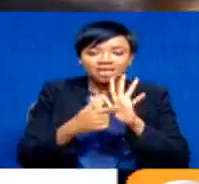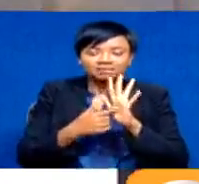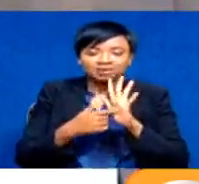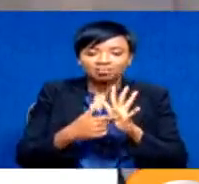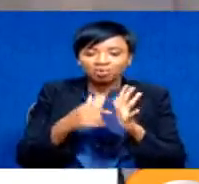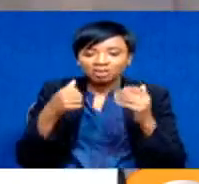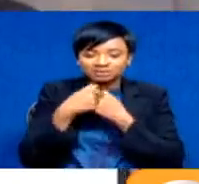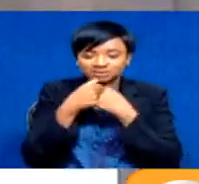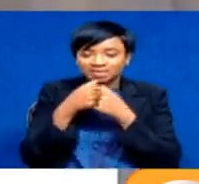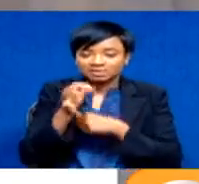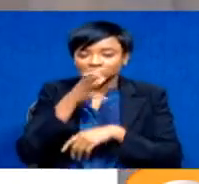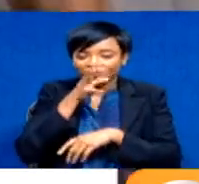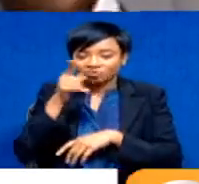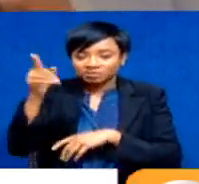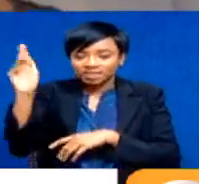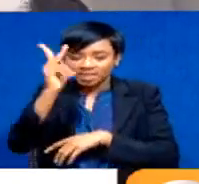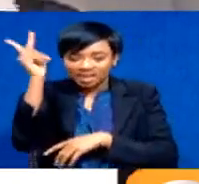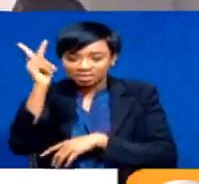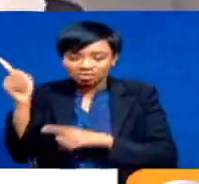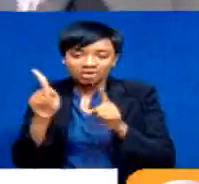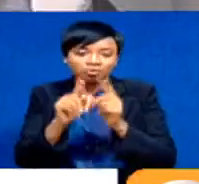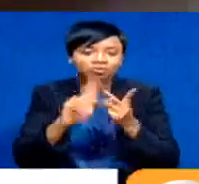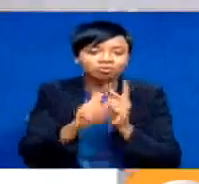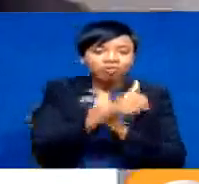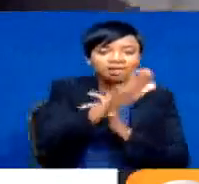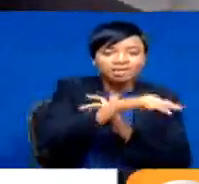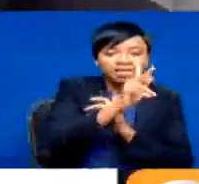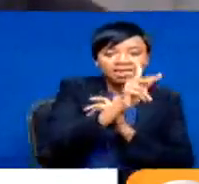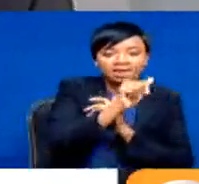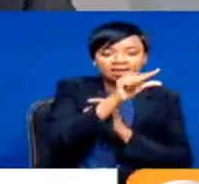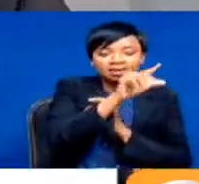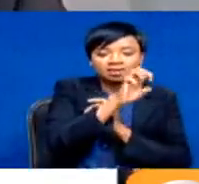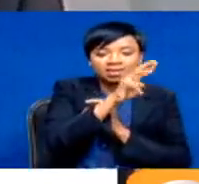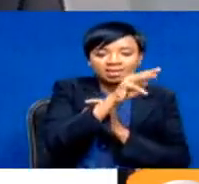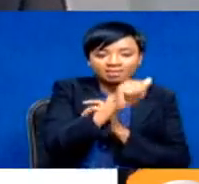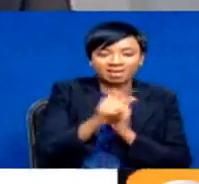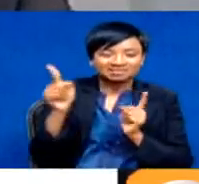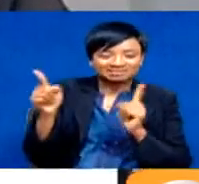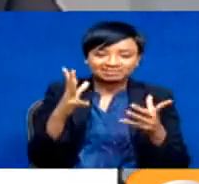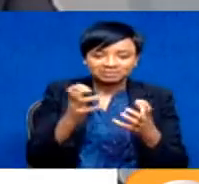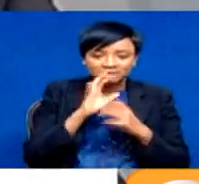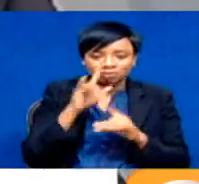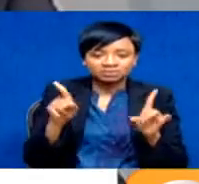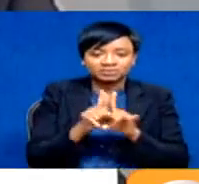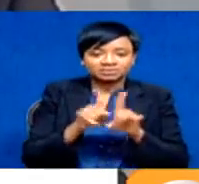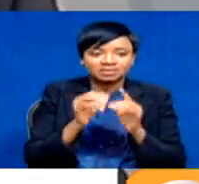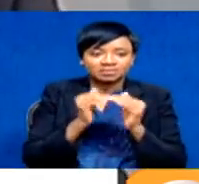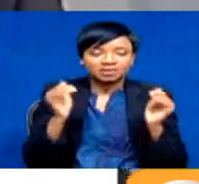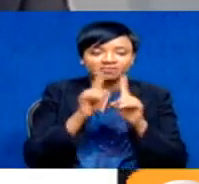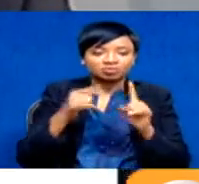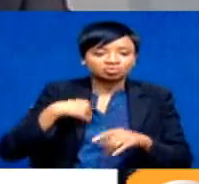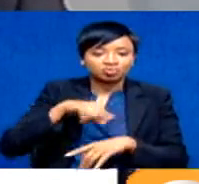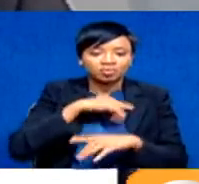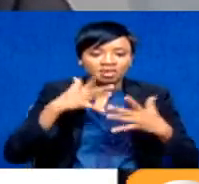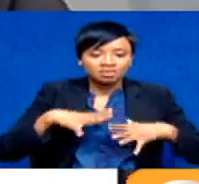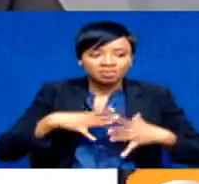is equivalent to the need for water in Kangema from a metropolis perspective. We, as the people of Murang'a,